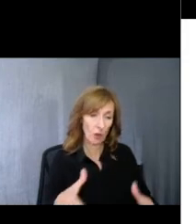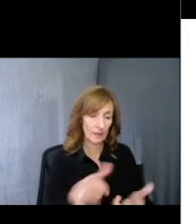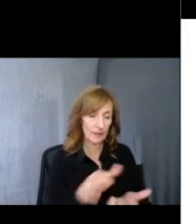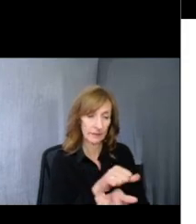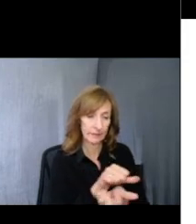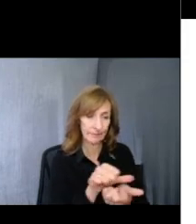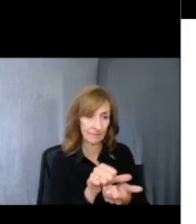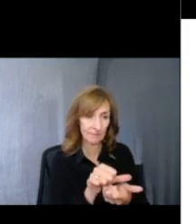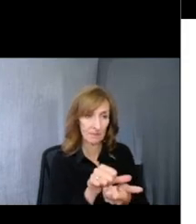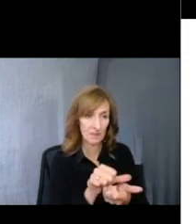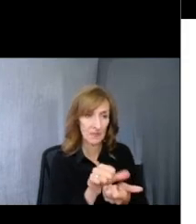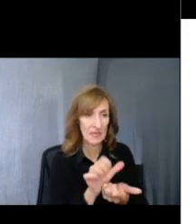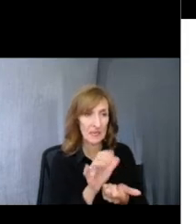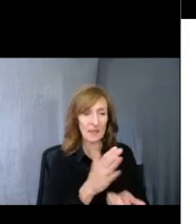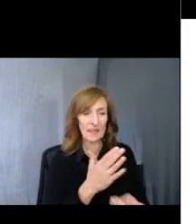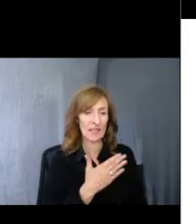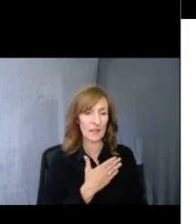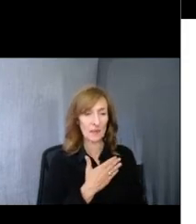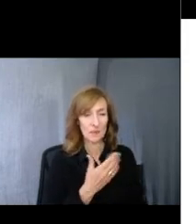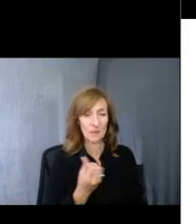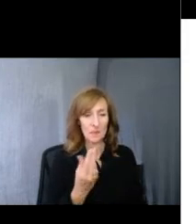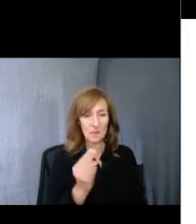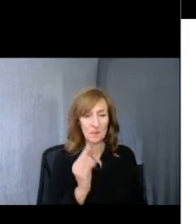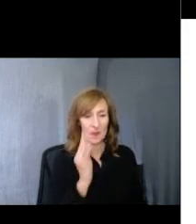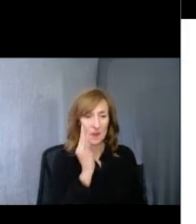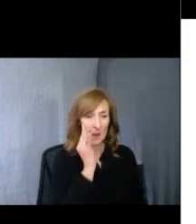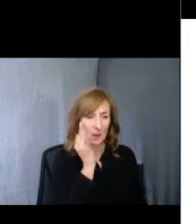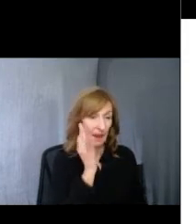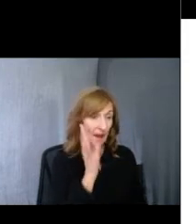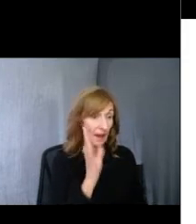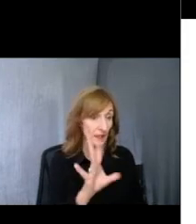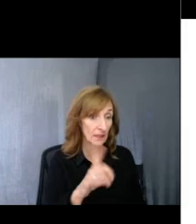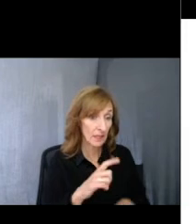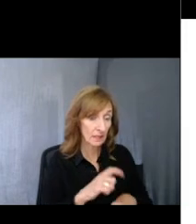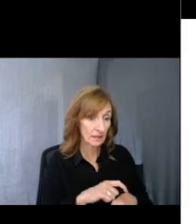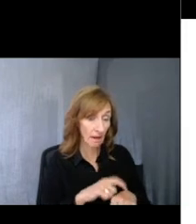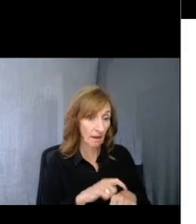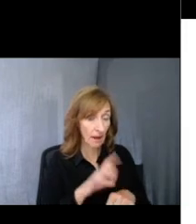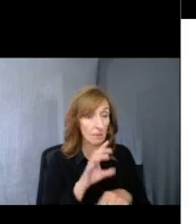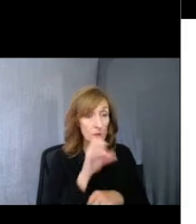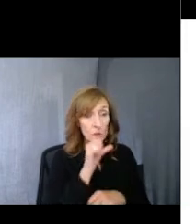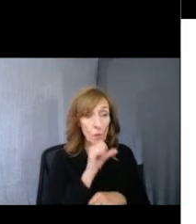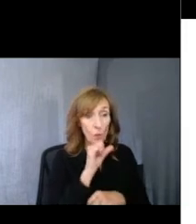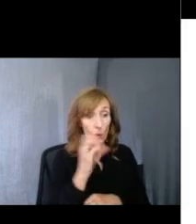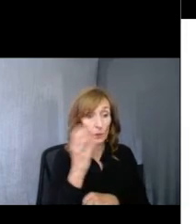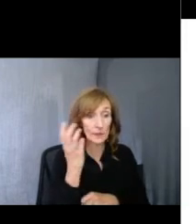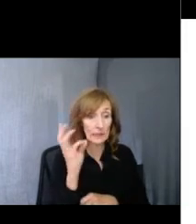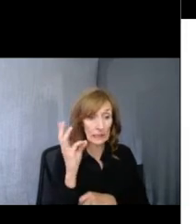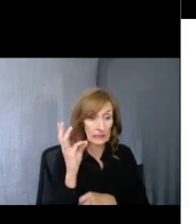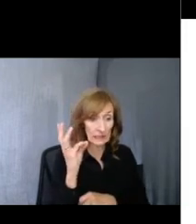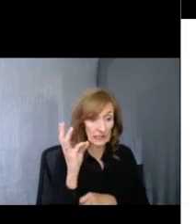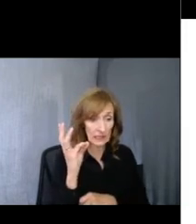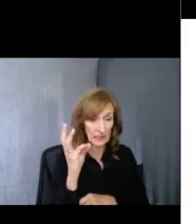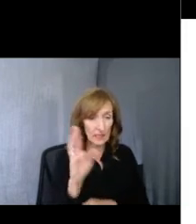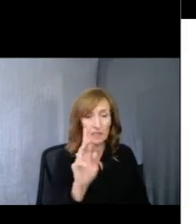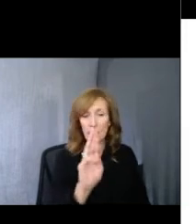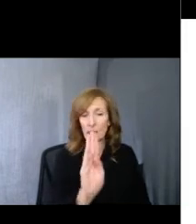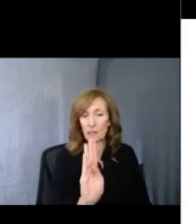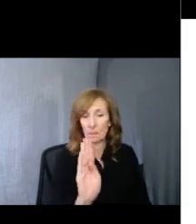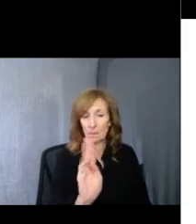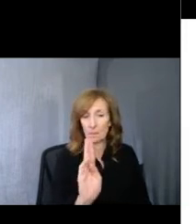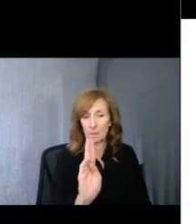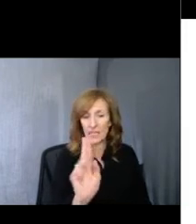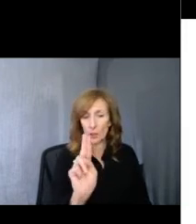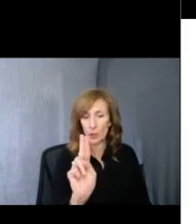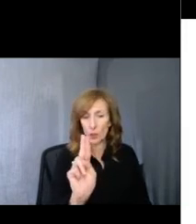my own cat. At the time, Ahab was 15. As you can see, his BUN is a little high,